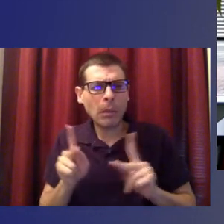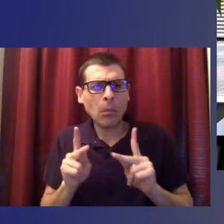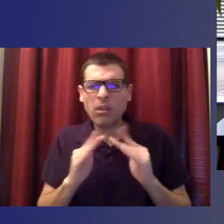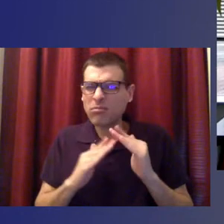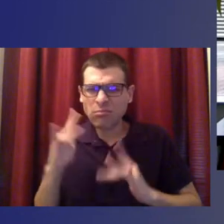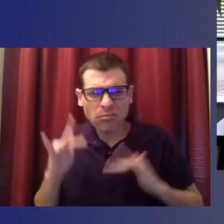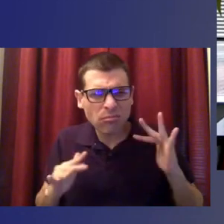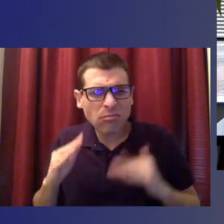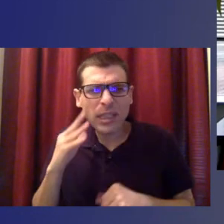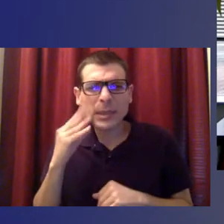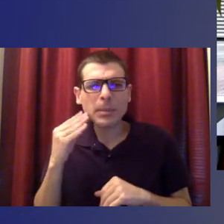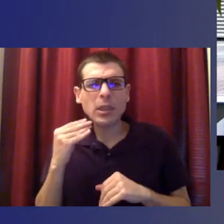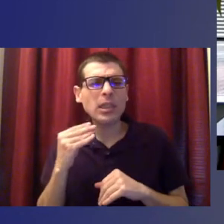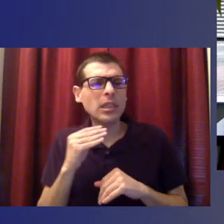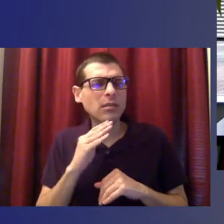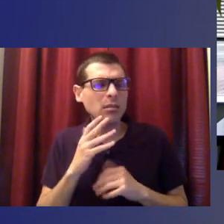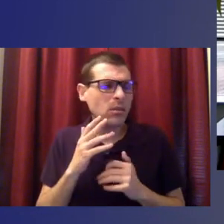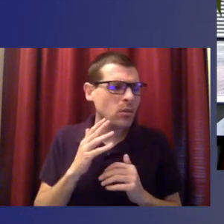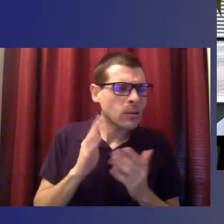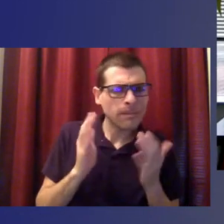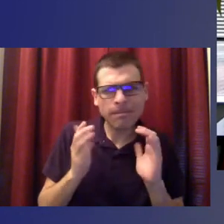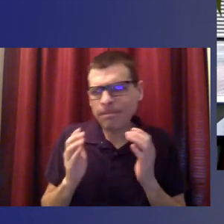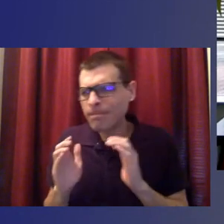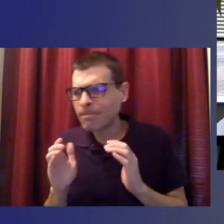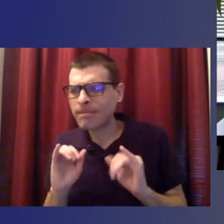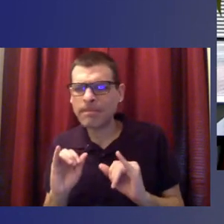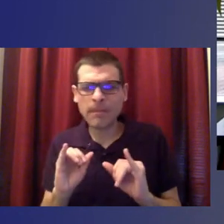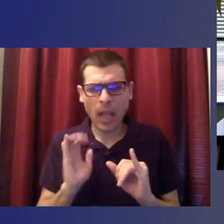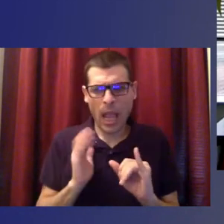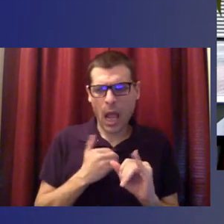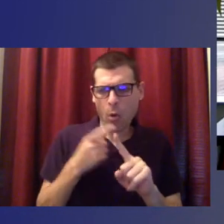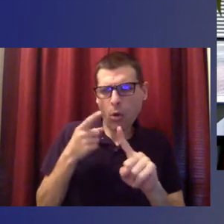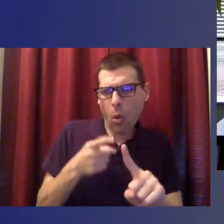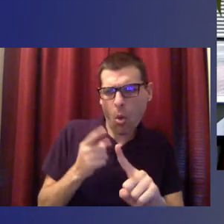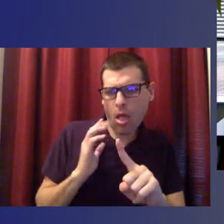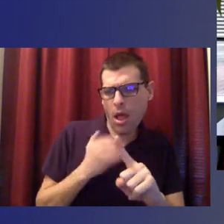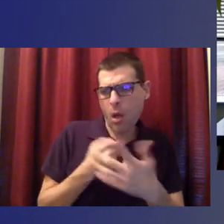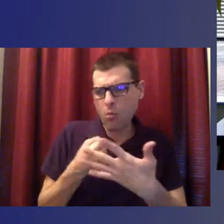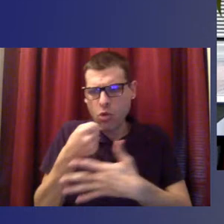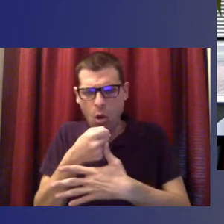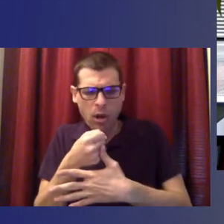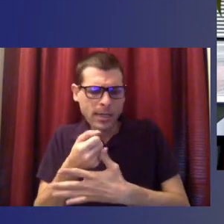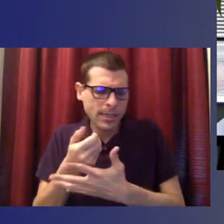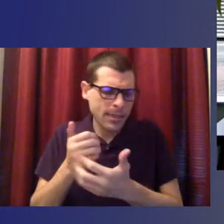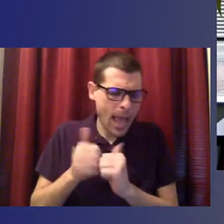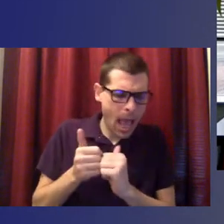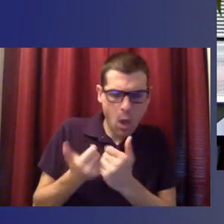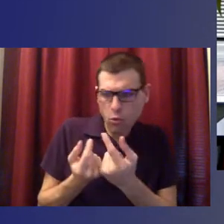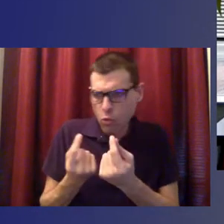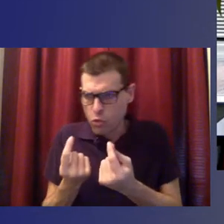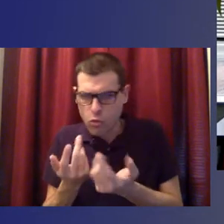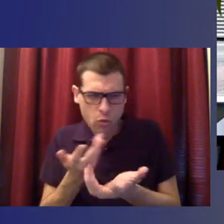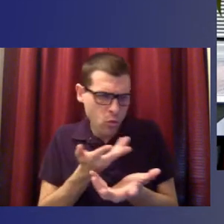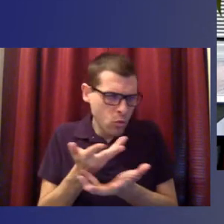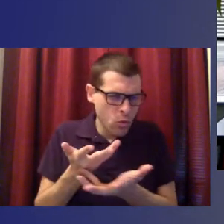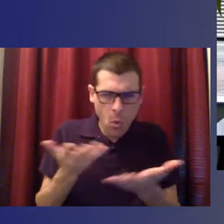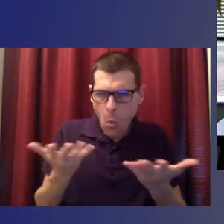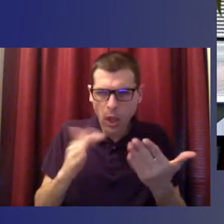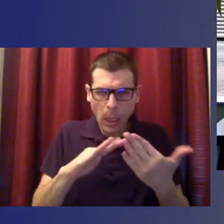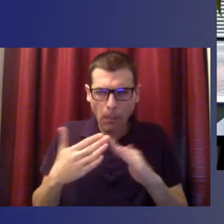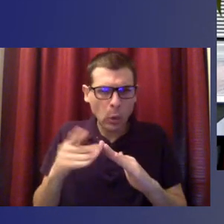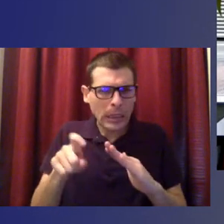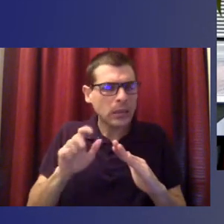gonna do? What's Multnomah County's goals? What are Multnomah County's objectives? And how are we going to work with community to end people's